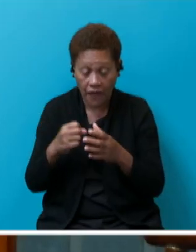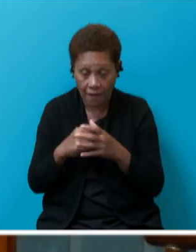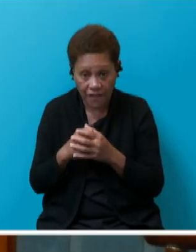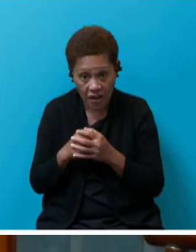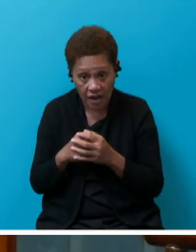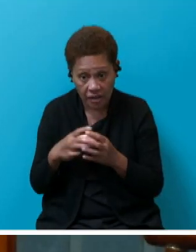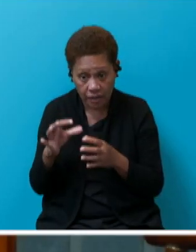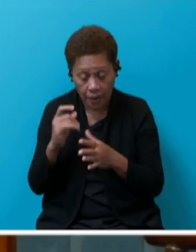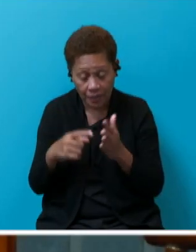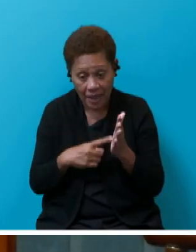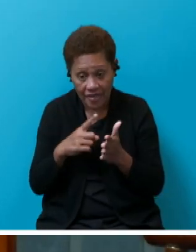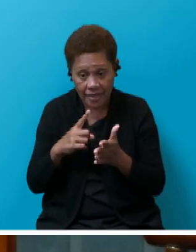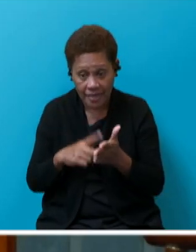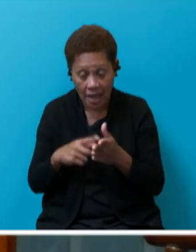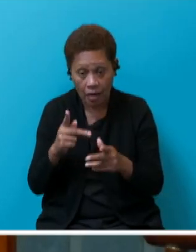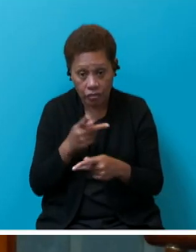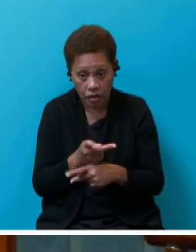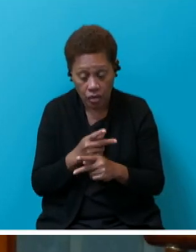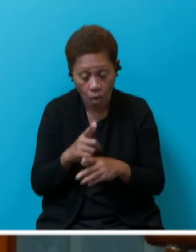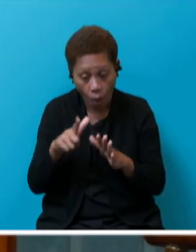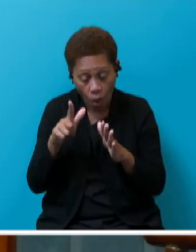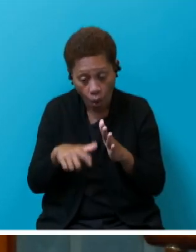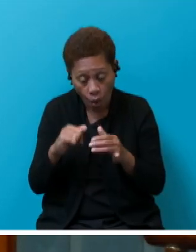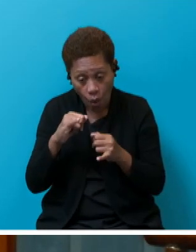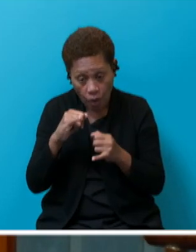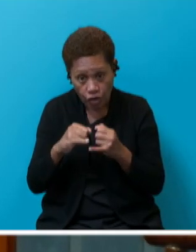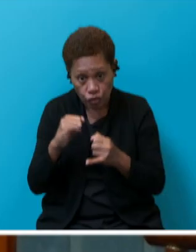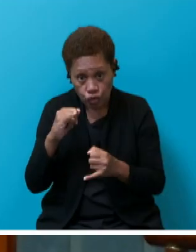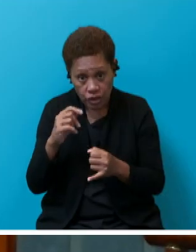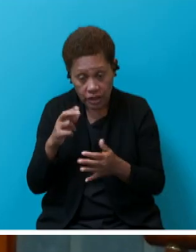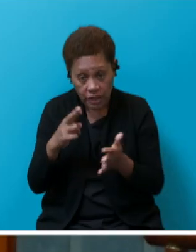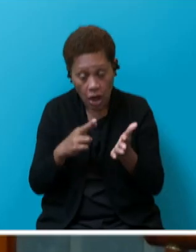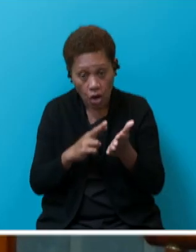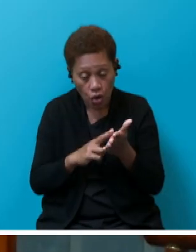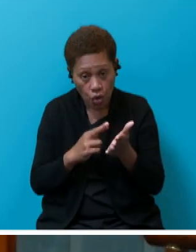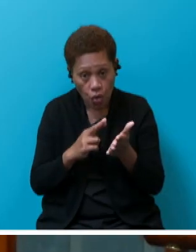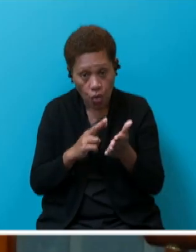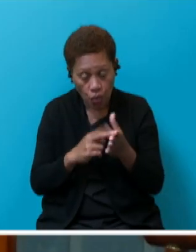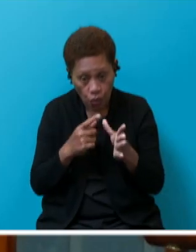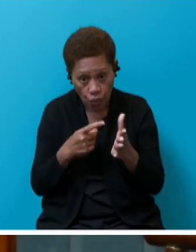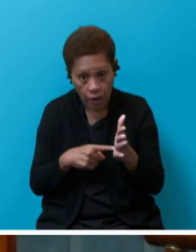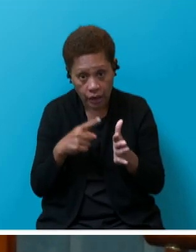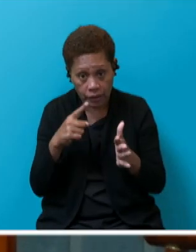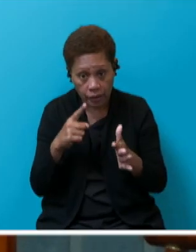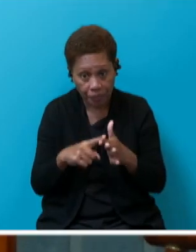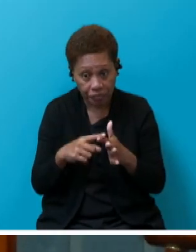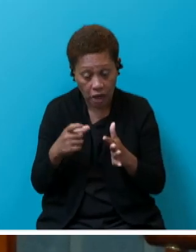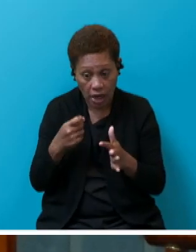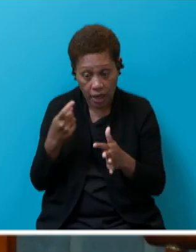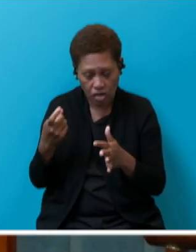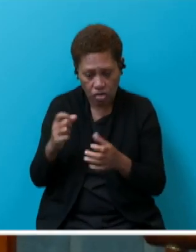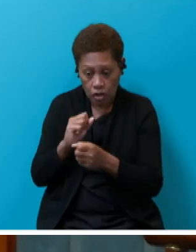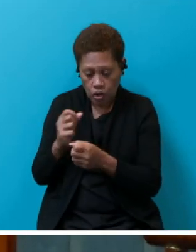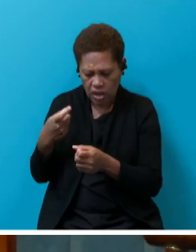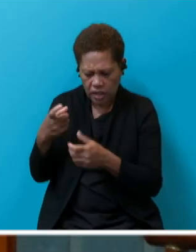MSME-tailored products and services such as lower interest rate, collateral-free, and unsecured lending, to name a few.